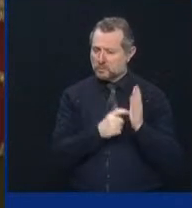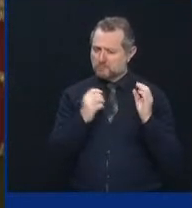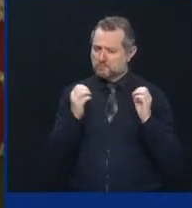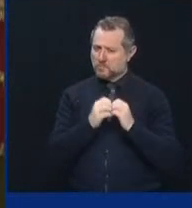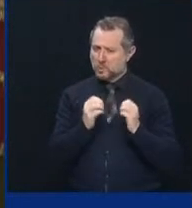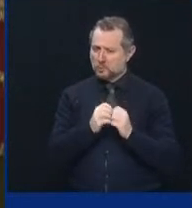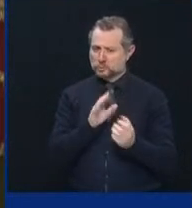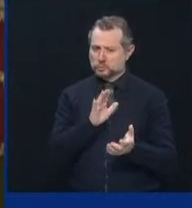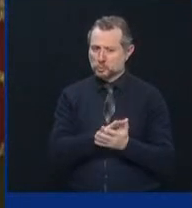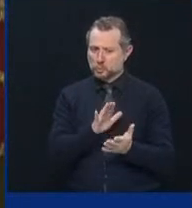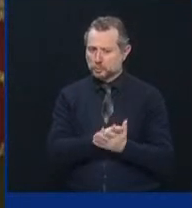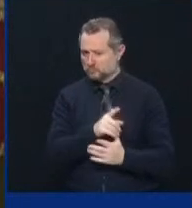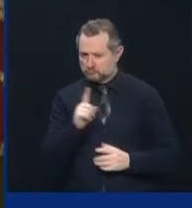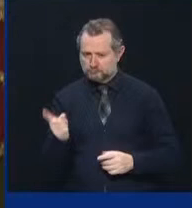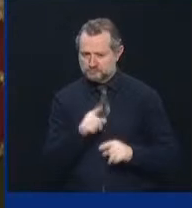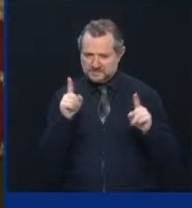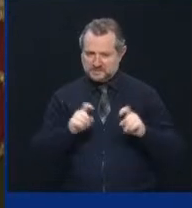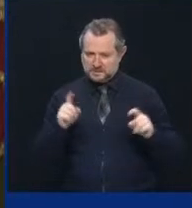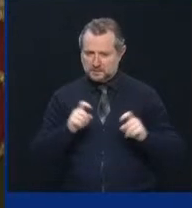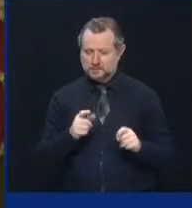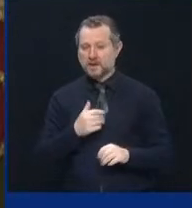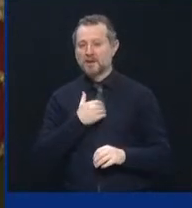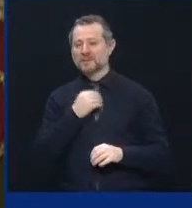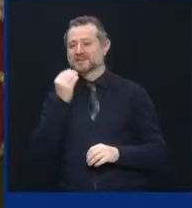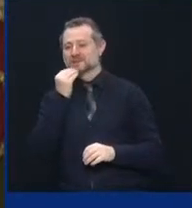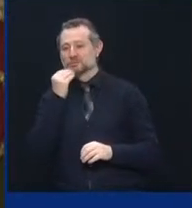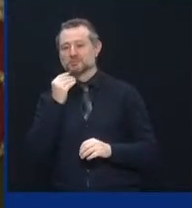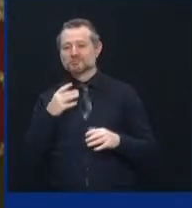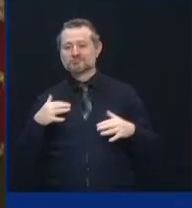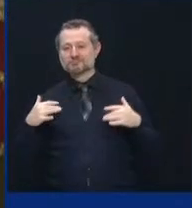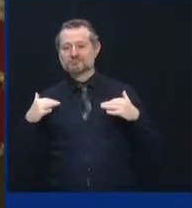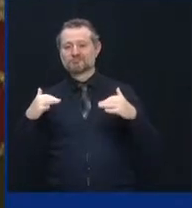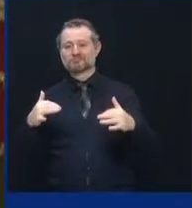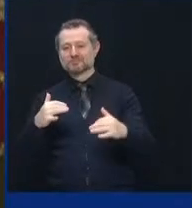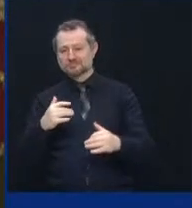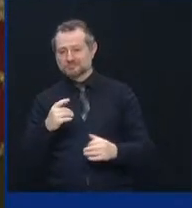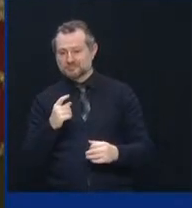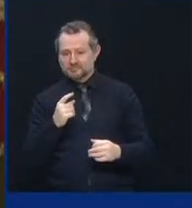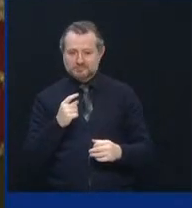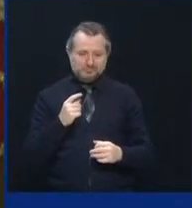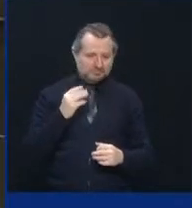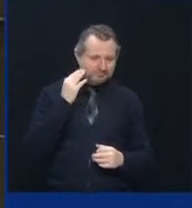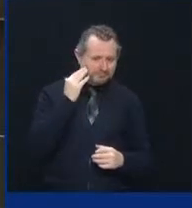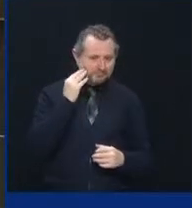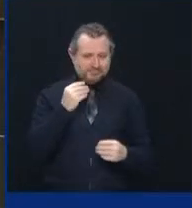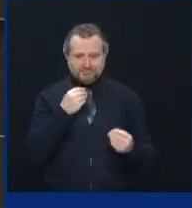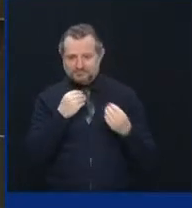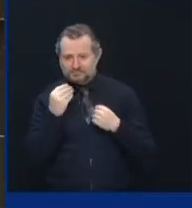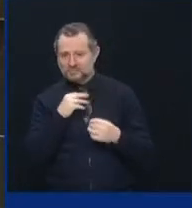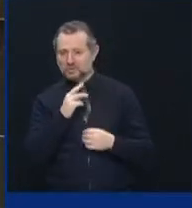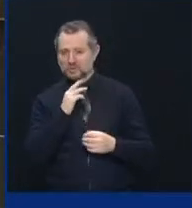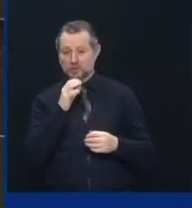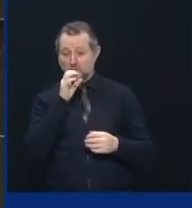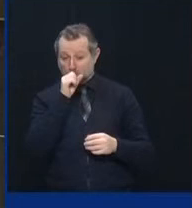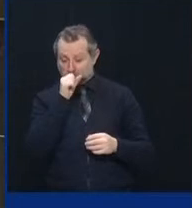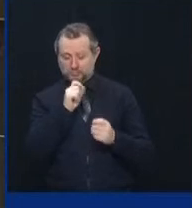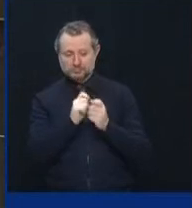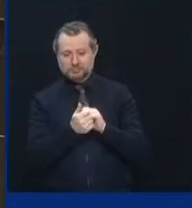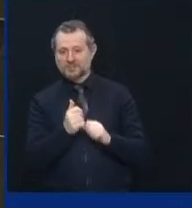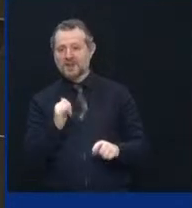that really changed here as a result of moving either from orange to yellow or orange entirely out of a zone. Robert, is there anything else you want to add